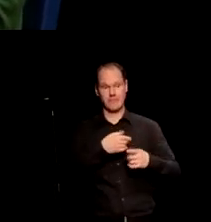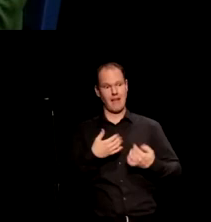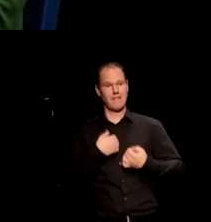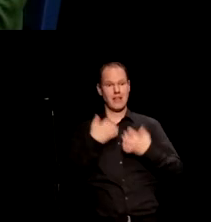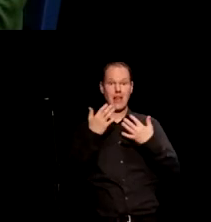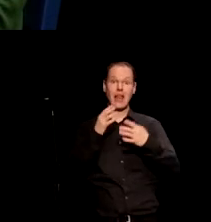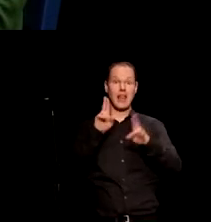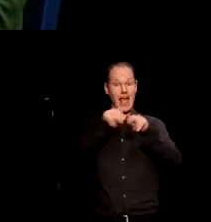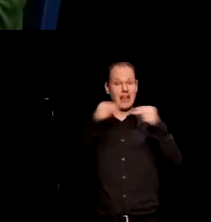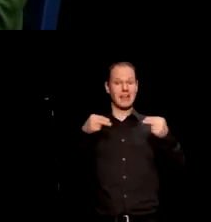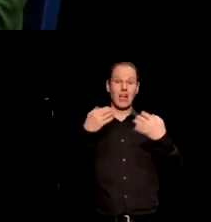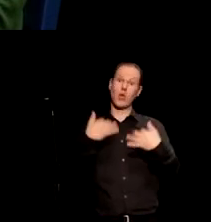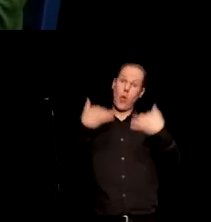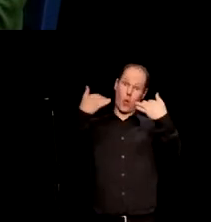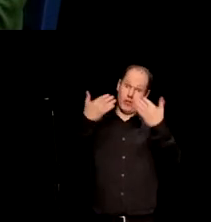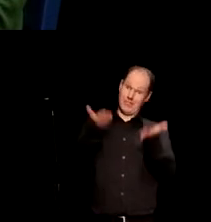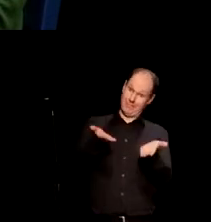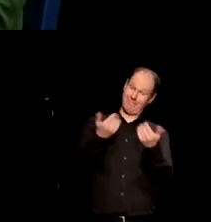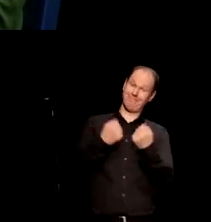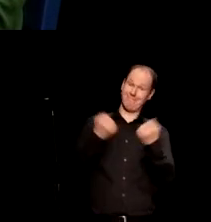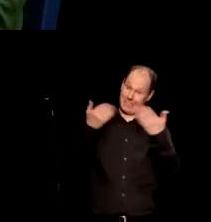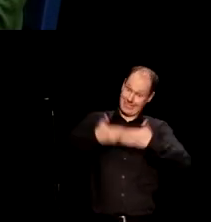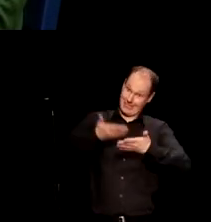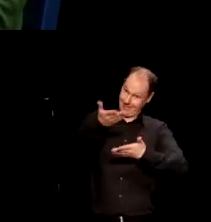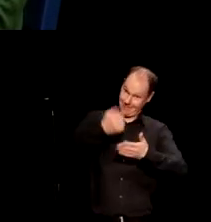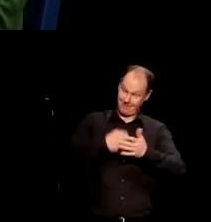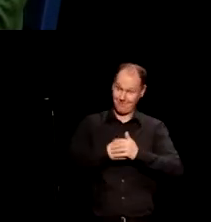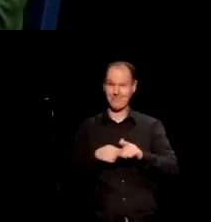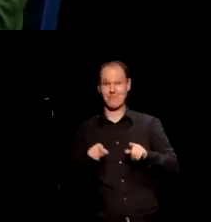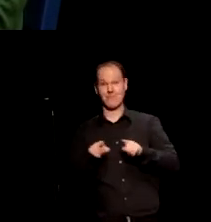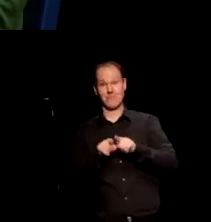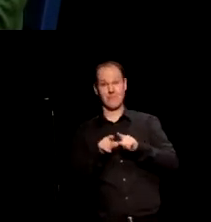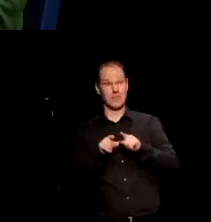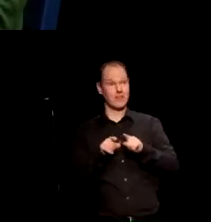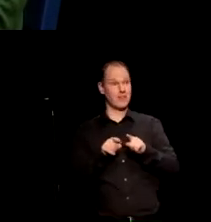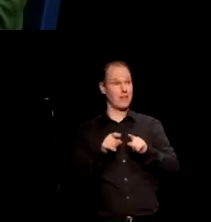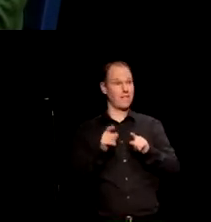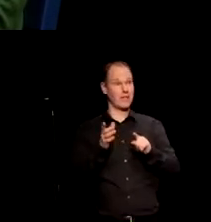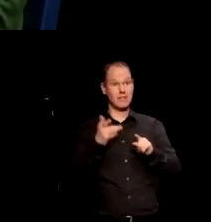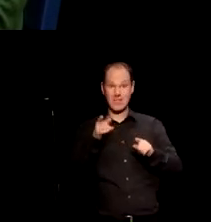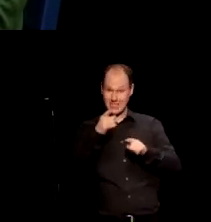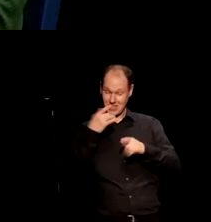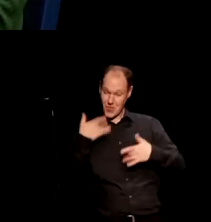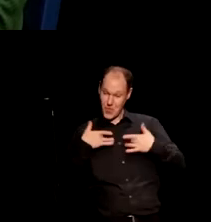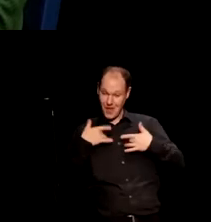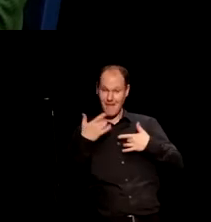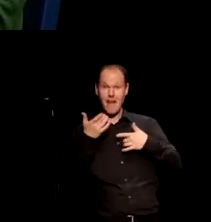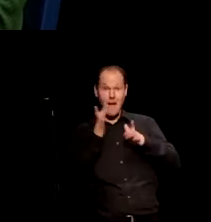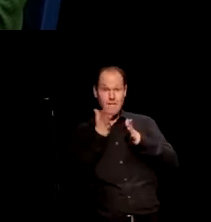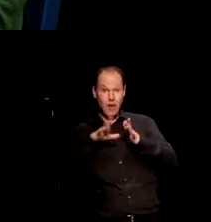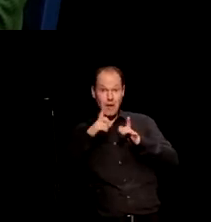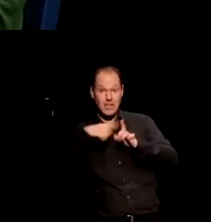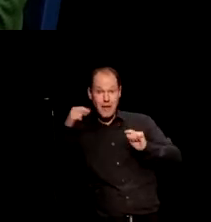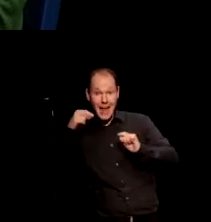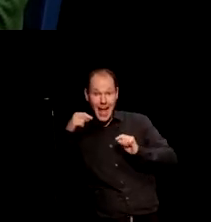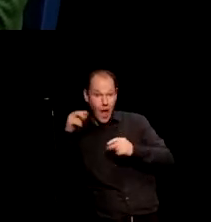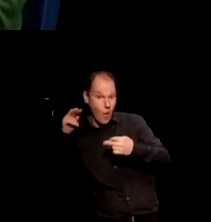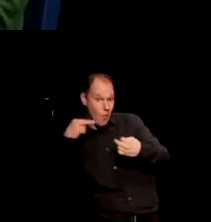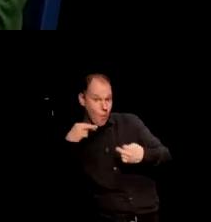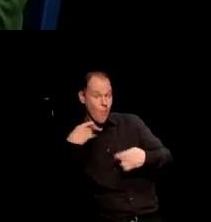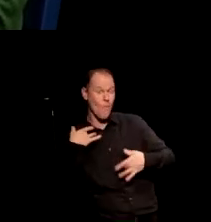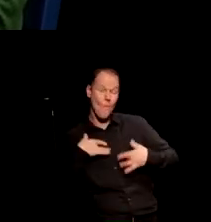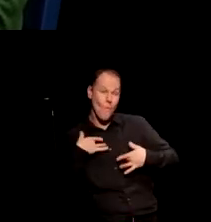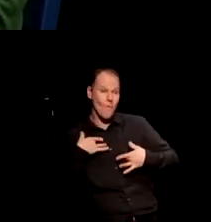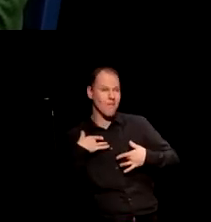audience tonight, and it's good to know that people are here from Jamaica listening in to this